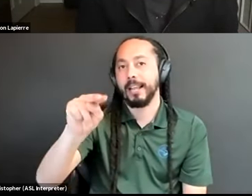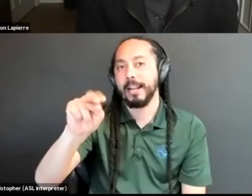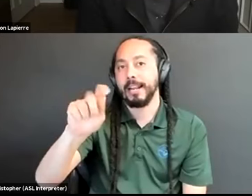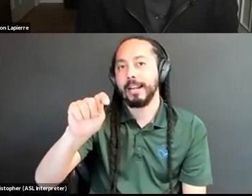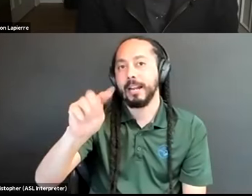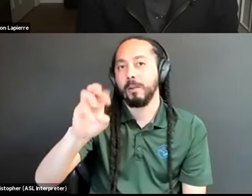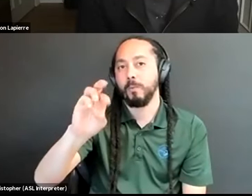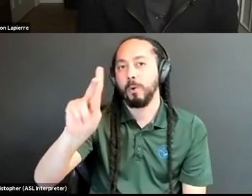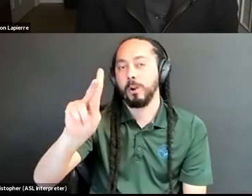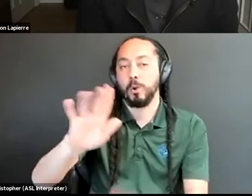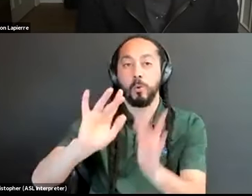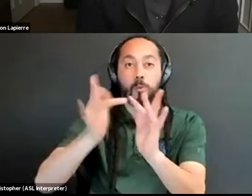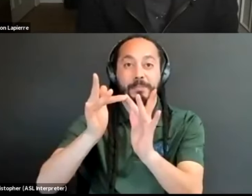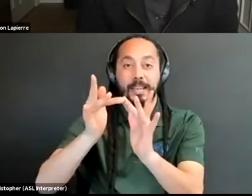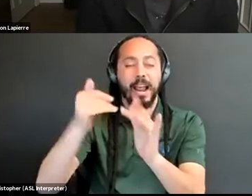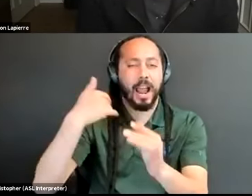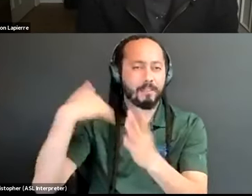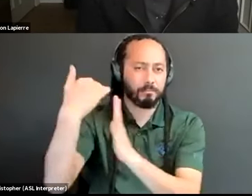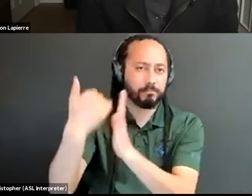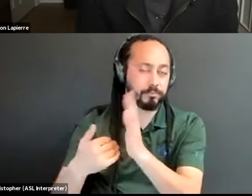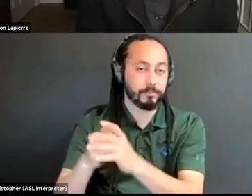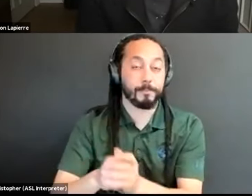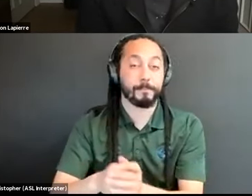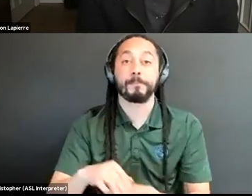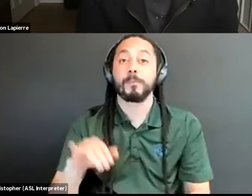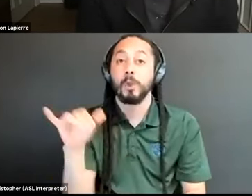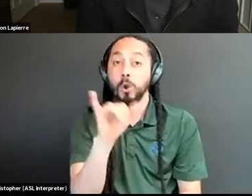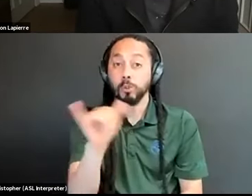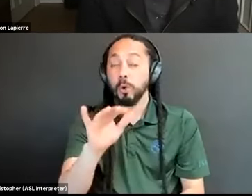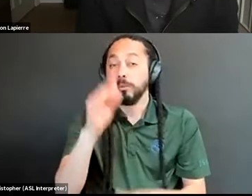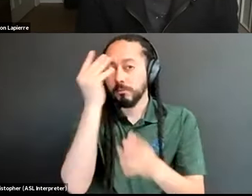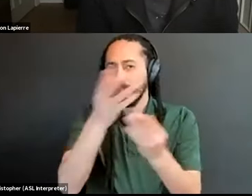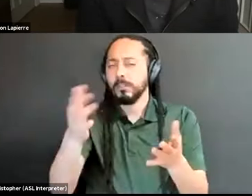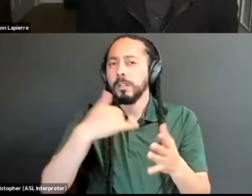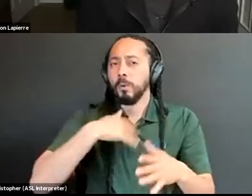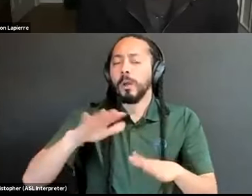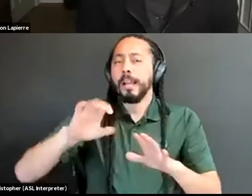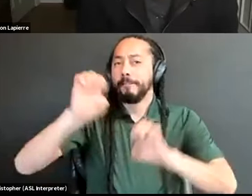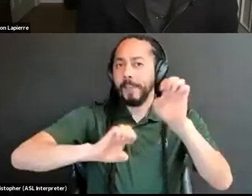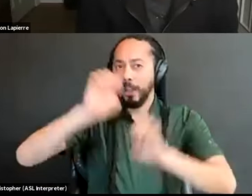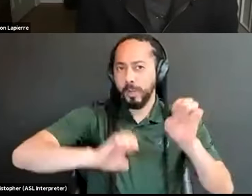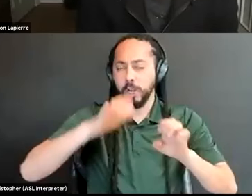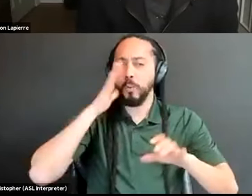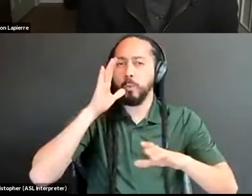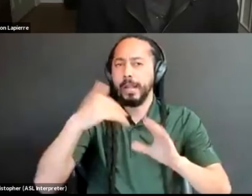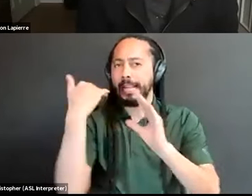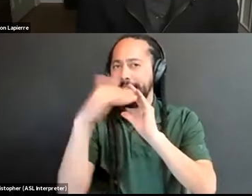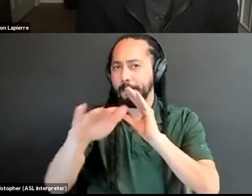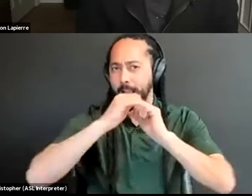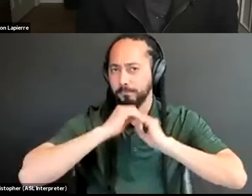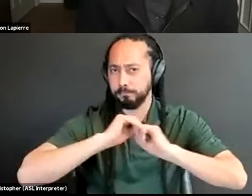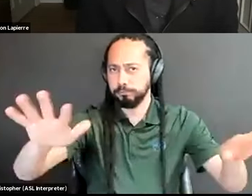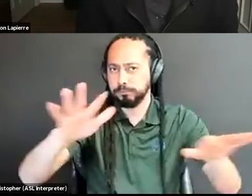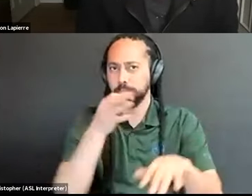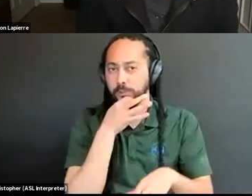wanted to remind you that the evaluation is going to be sent out right away. And the team, the Knowledge Hub team and the Learning